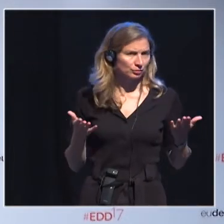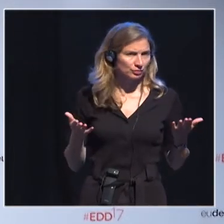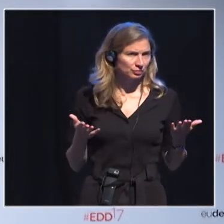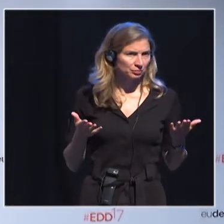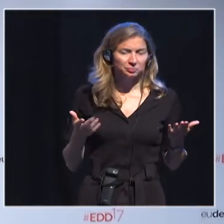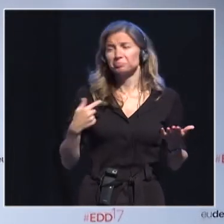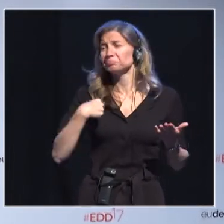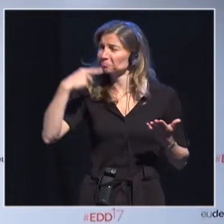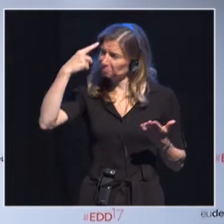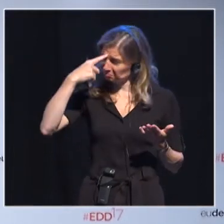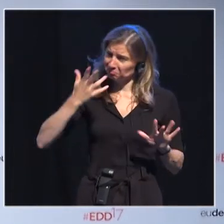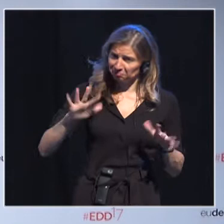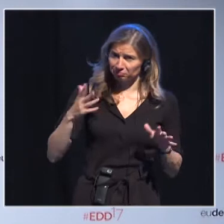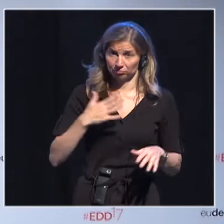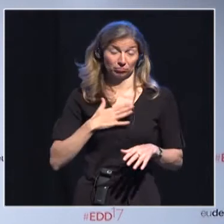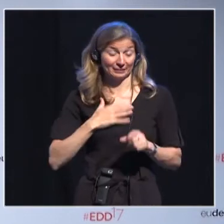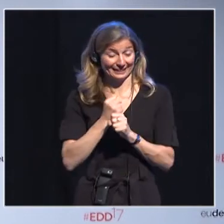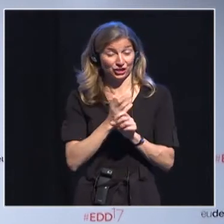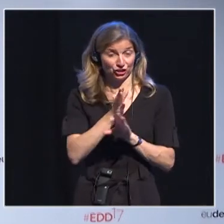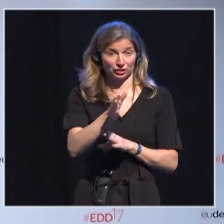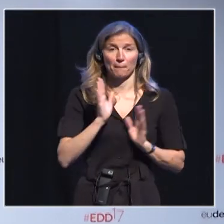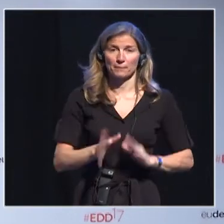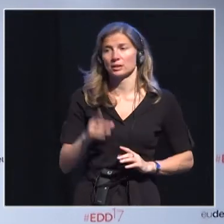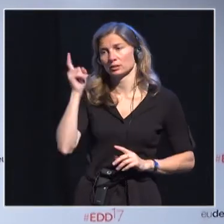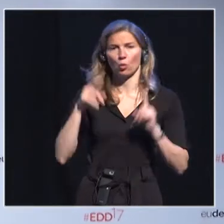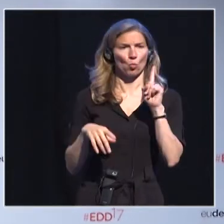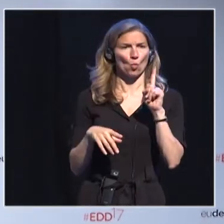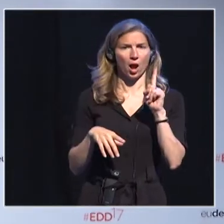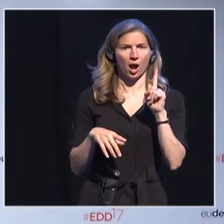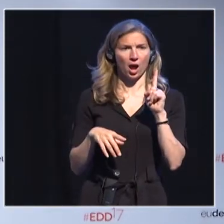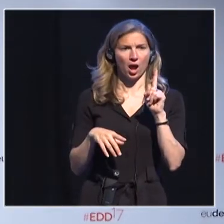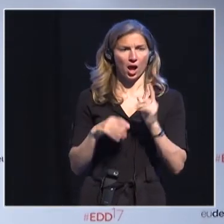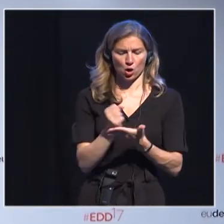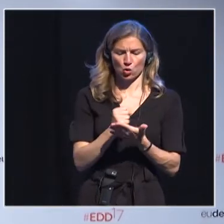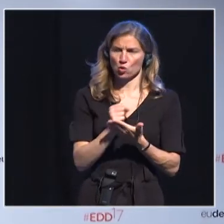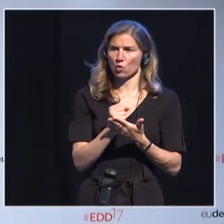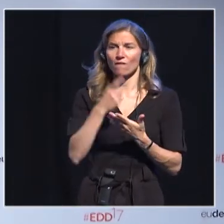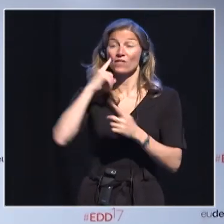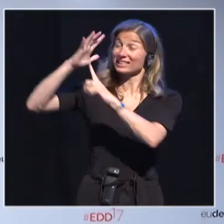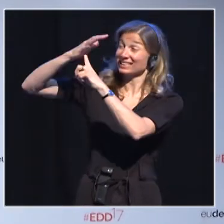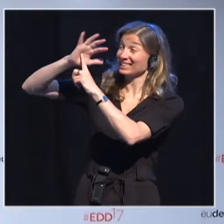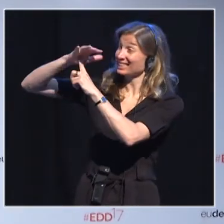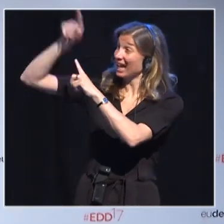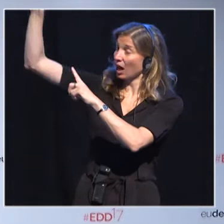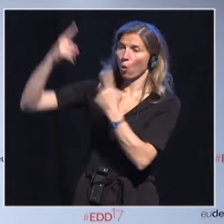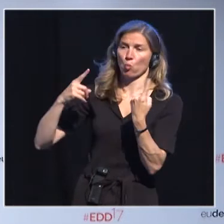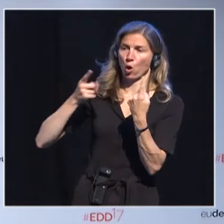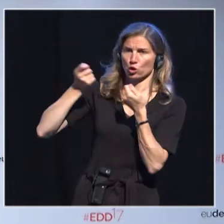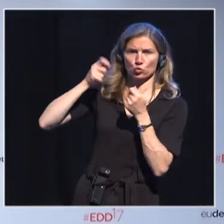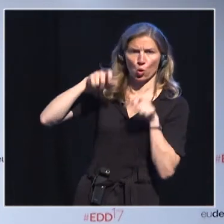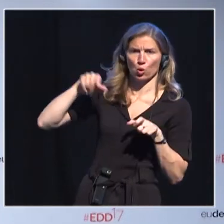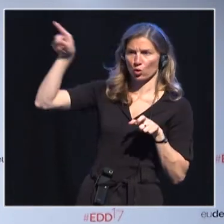Probably when our industry started, we needed one controller, one pilot, if you want to think of it, for every satellite. SES has